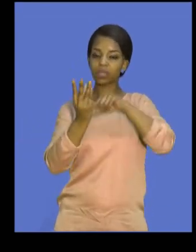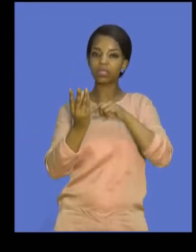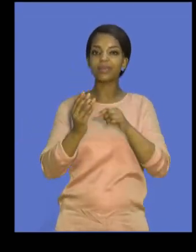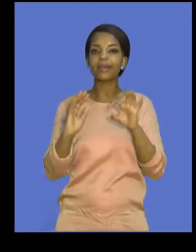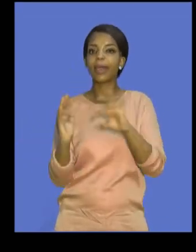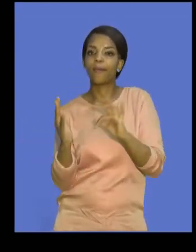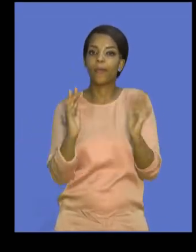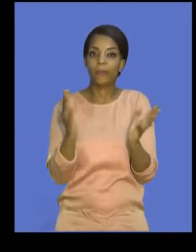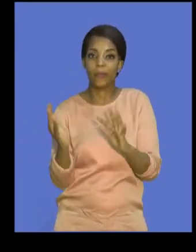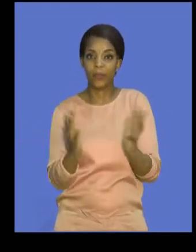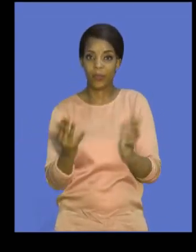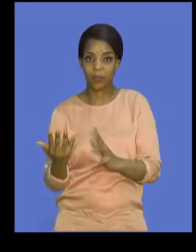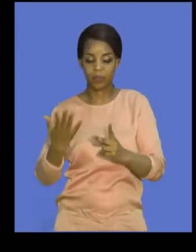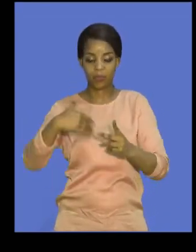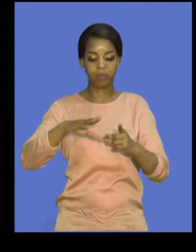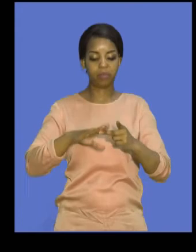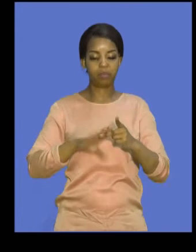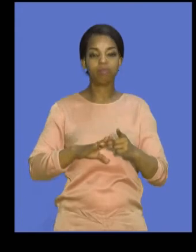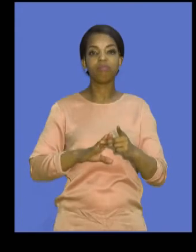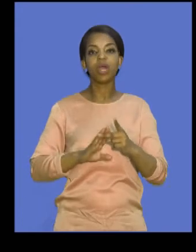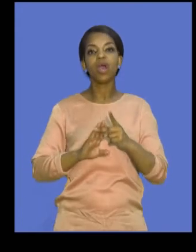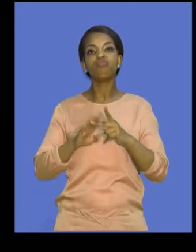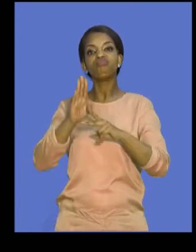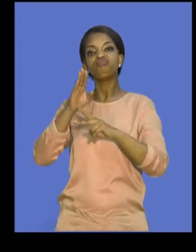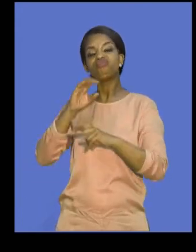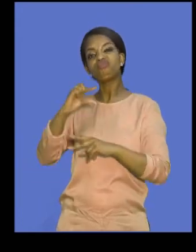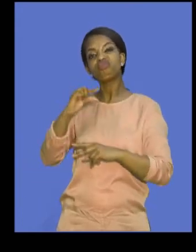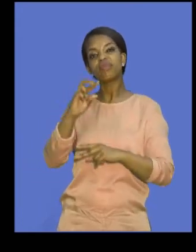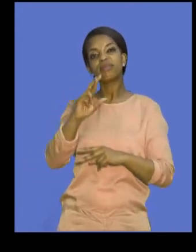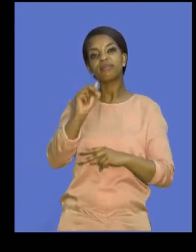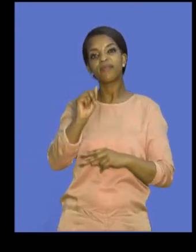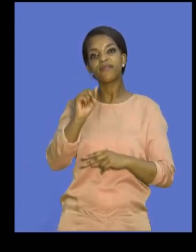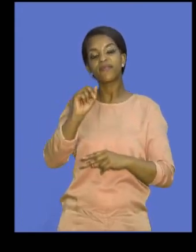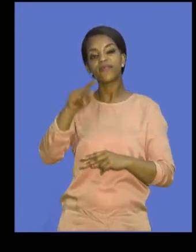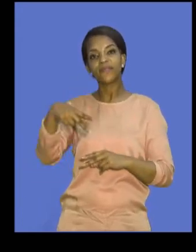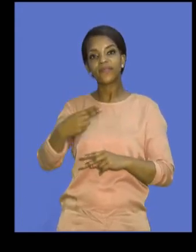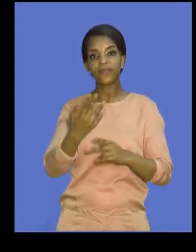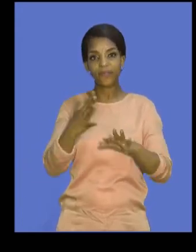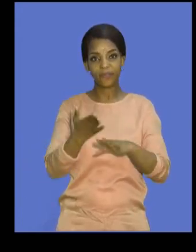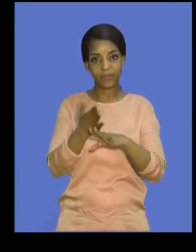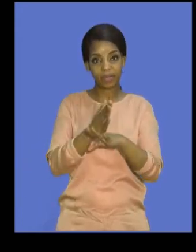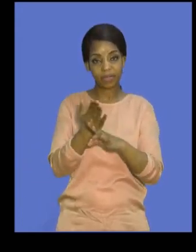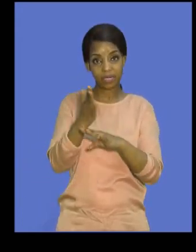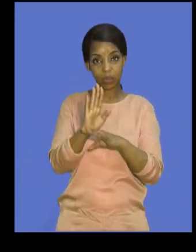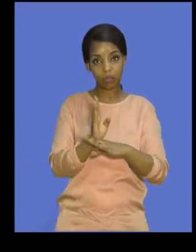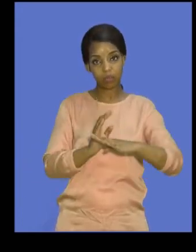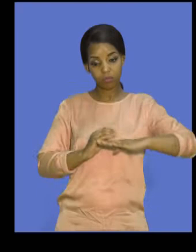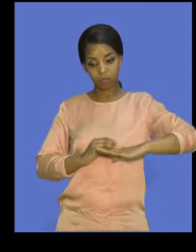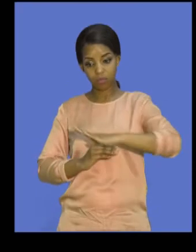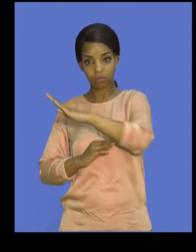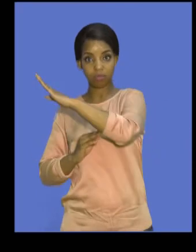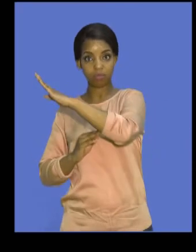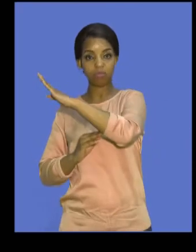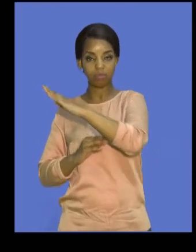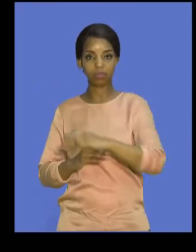growth in terms of graphs, as I've shown you with the previous example. And we are also going to look at